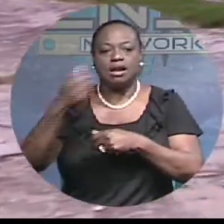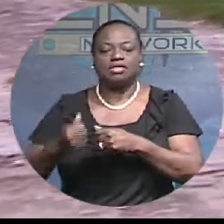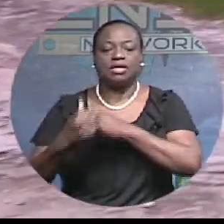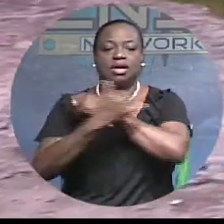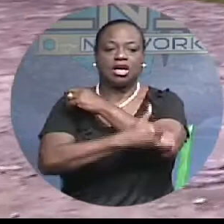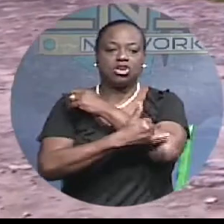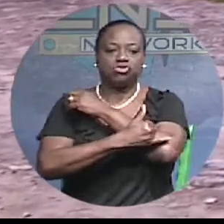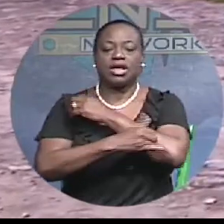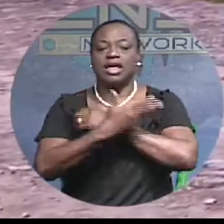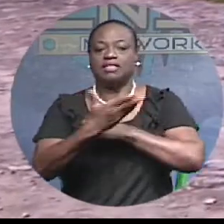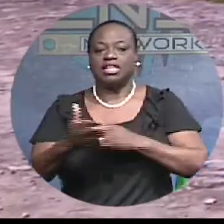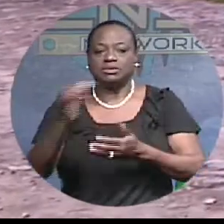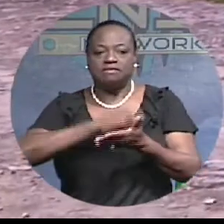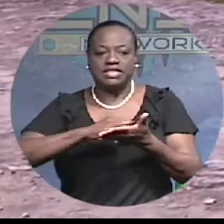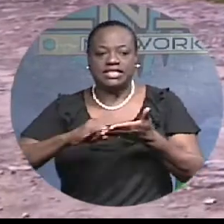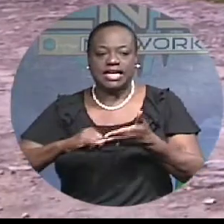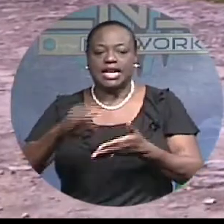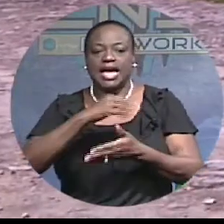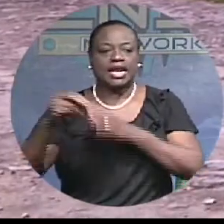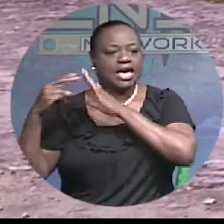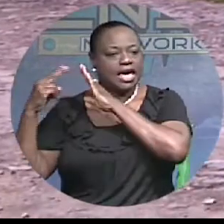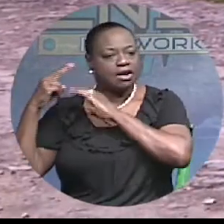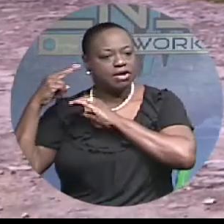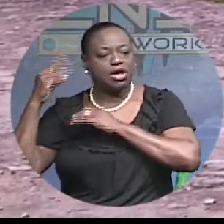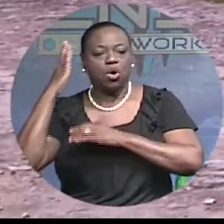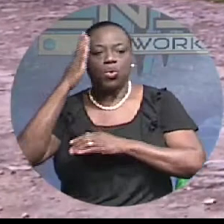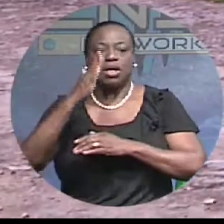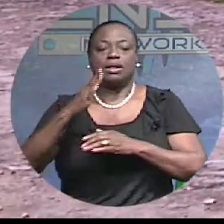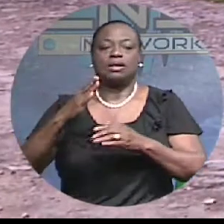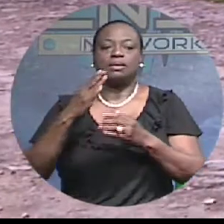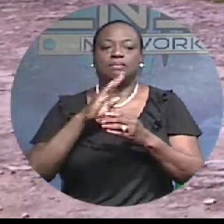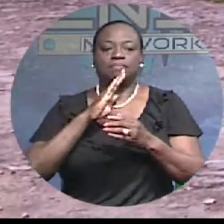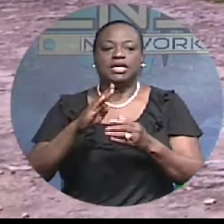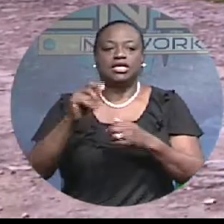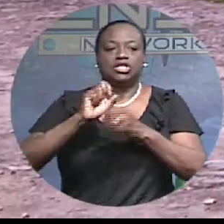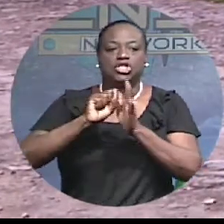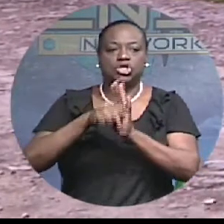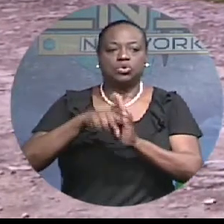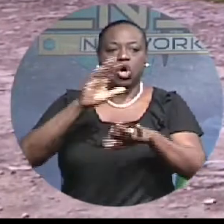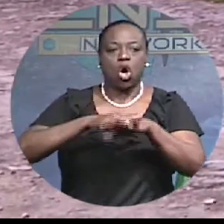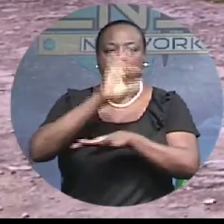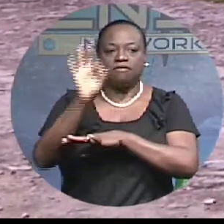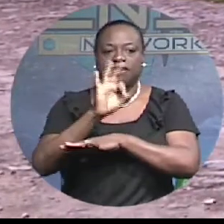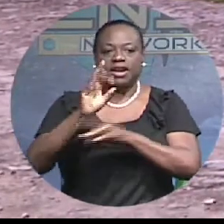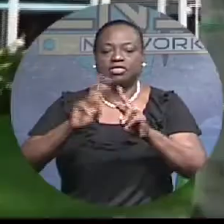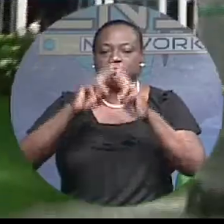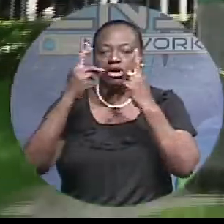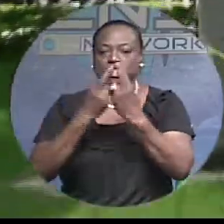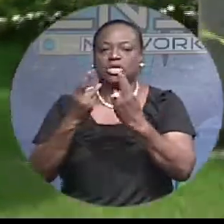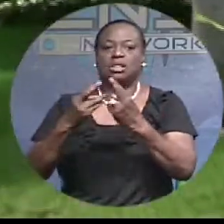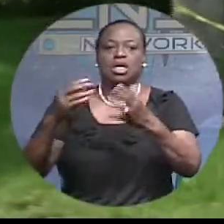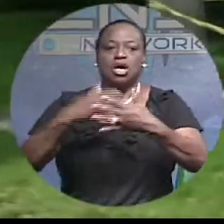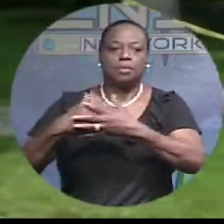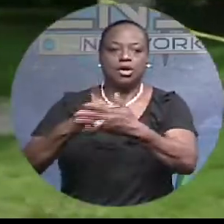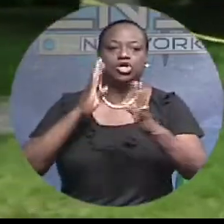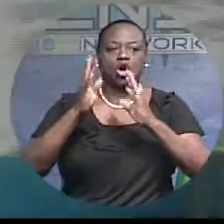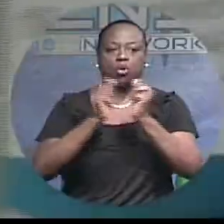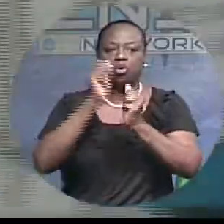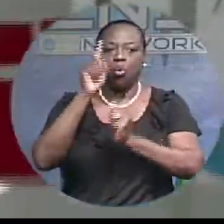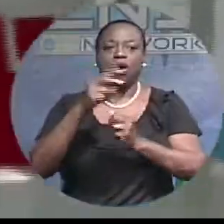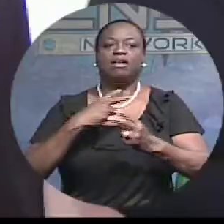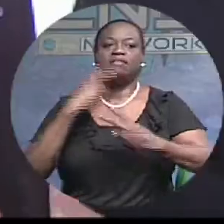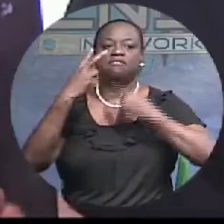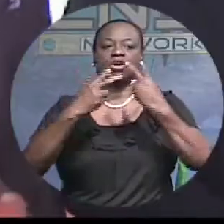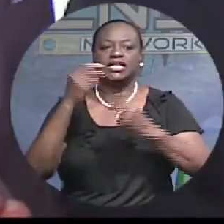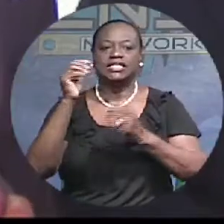investigated, and a hearing will begin soon. But on Friday, the regional community spoke with one voice at the United